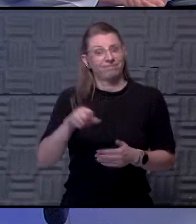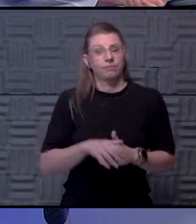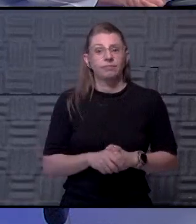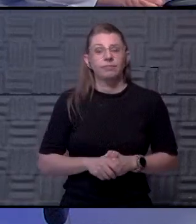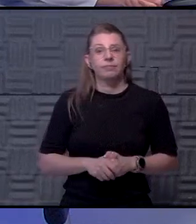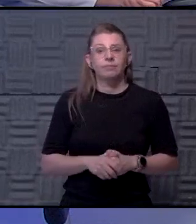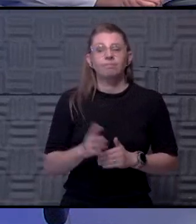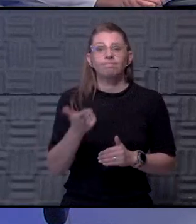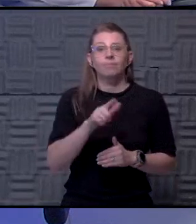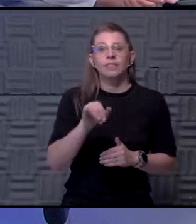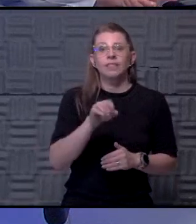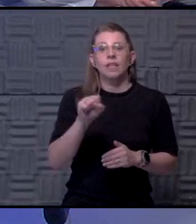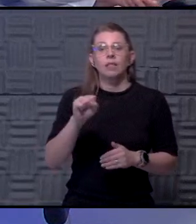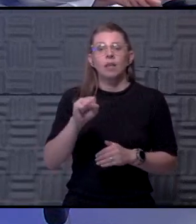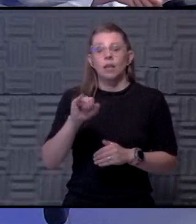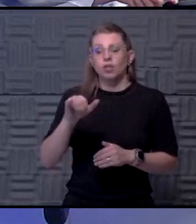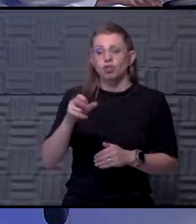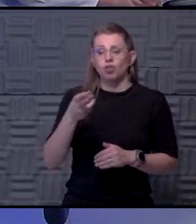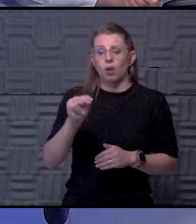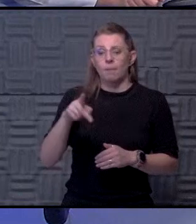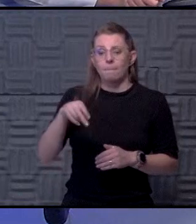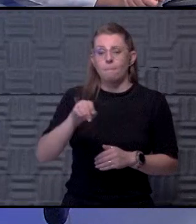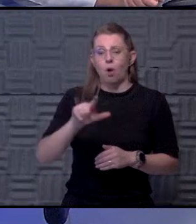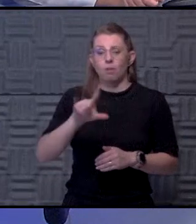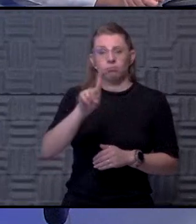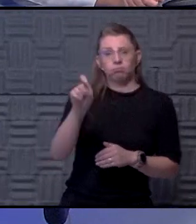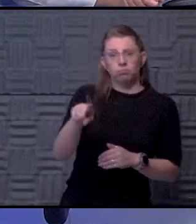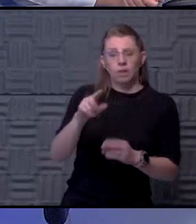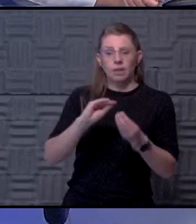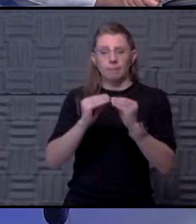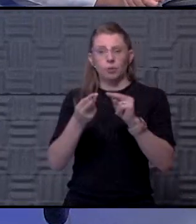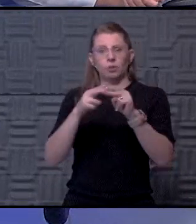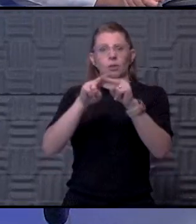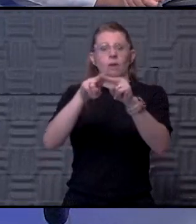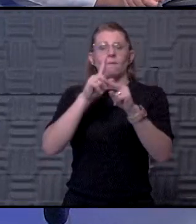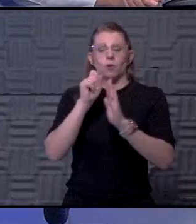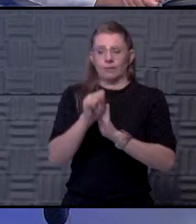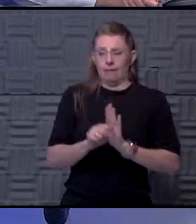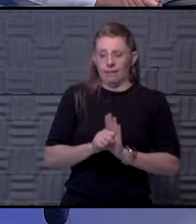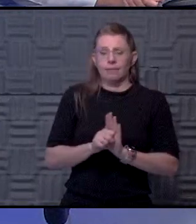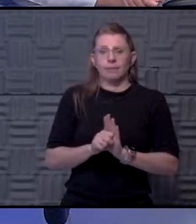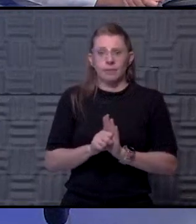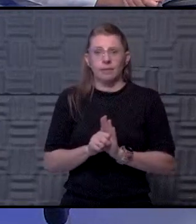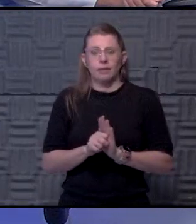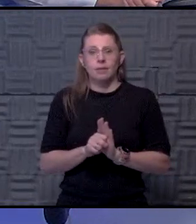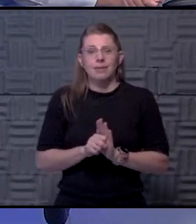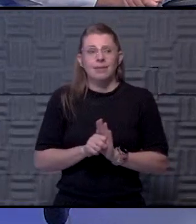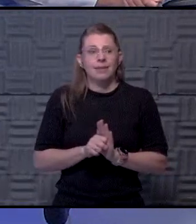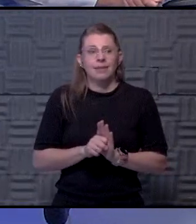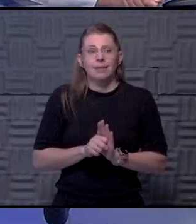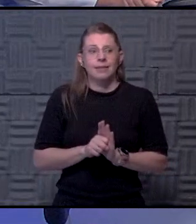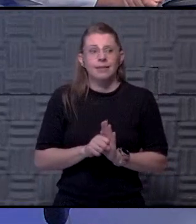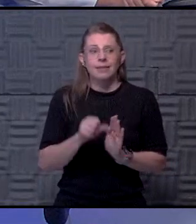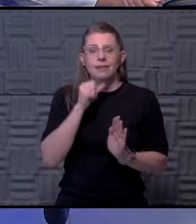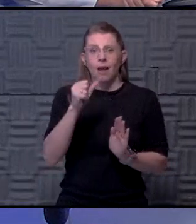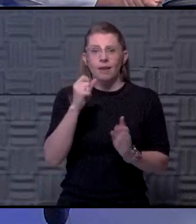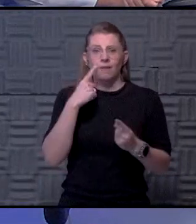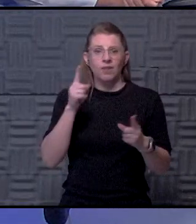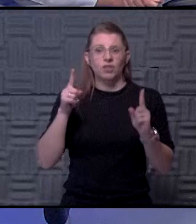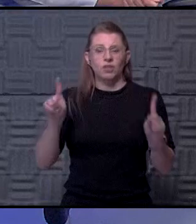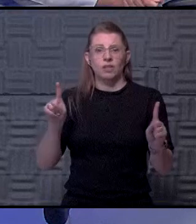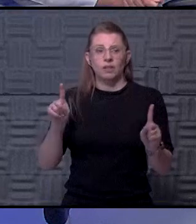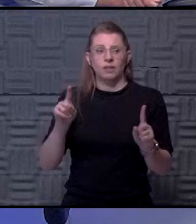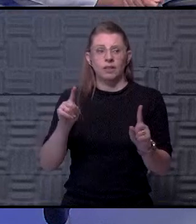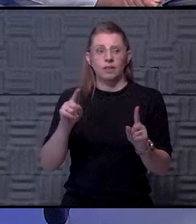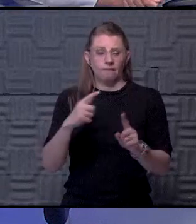Jess. Okay, so John Paul asks, are the numbers rising in states who have not been efficient in getting vaccines